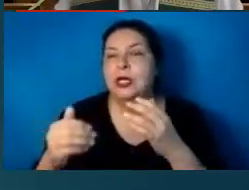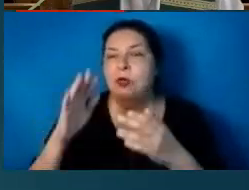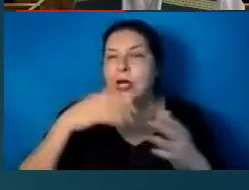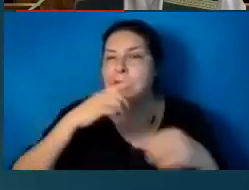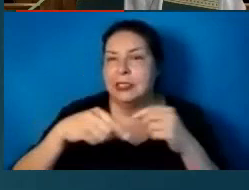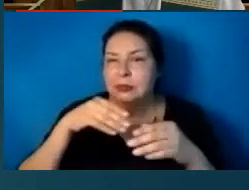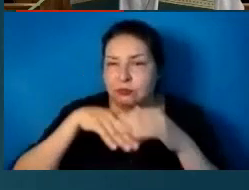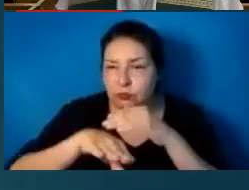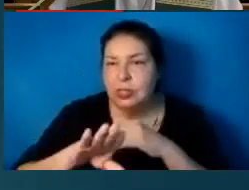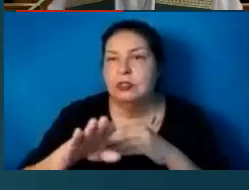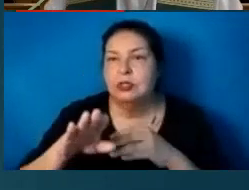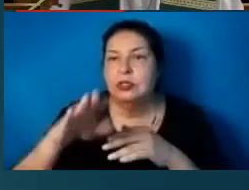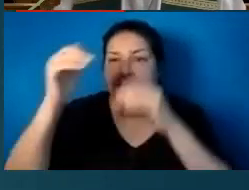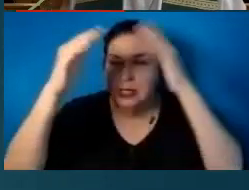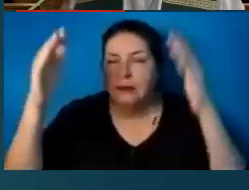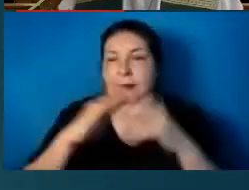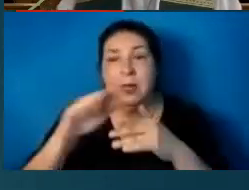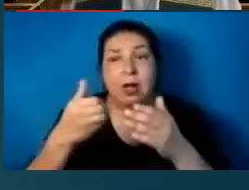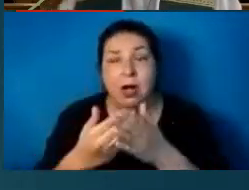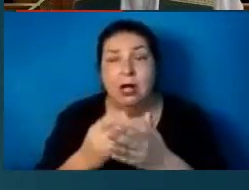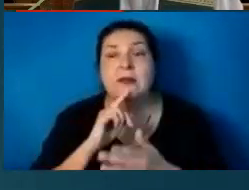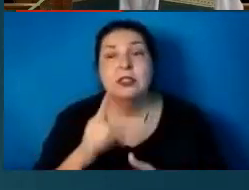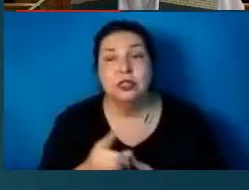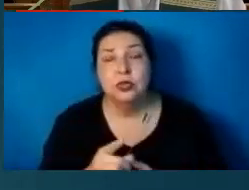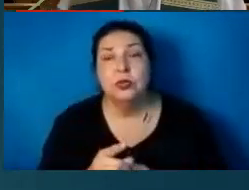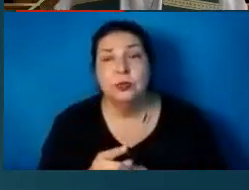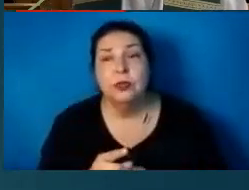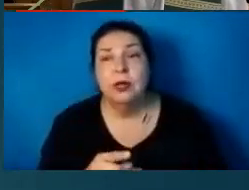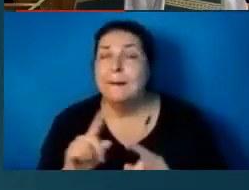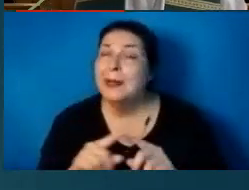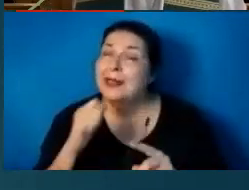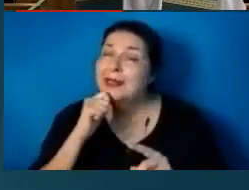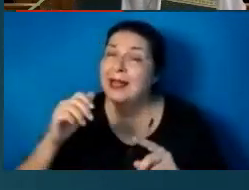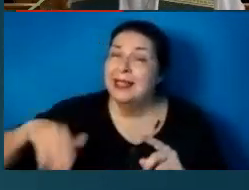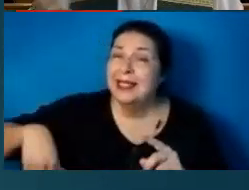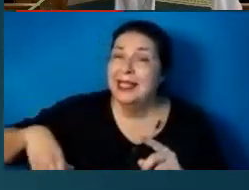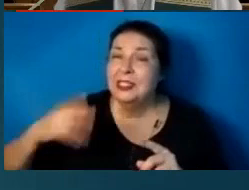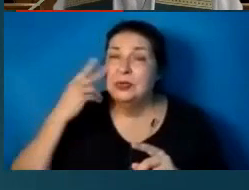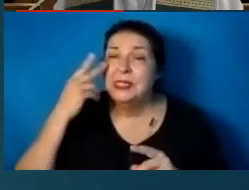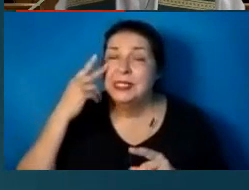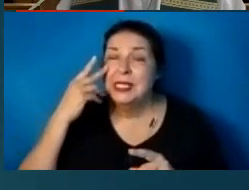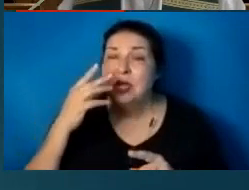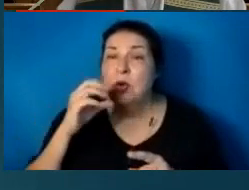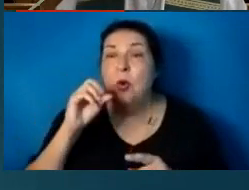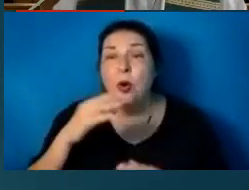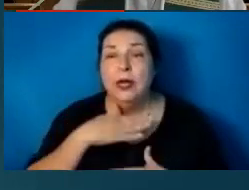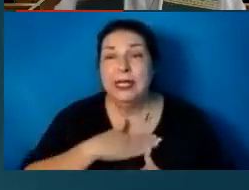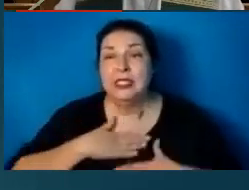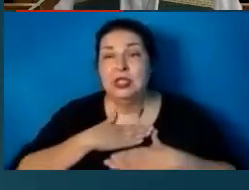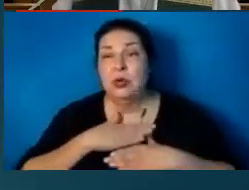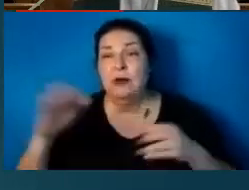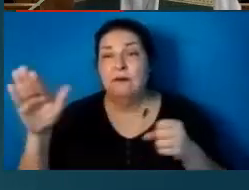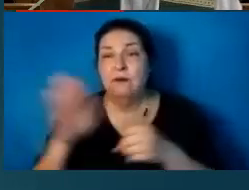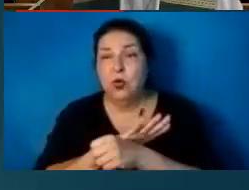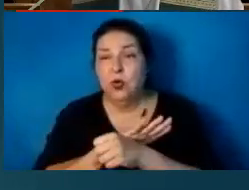again. All of this is true already, but not yet do we see it or enjoy it fully. That